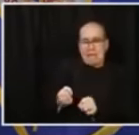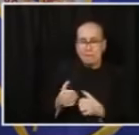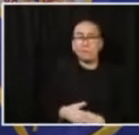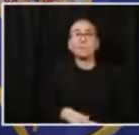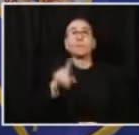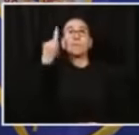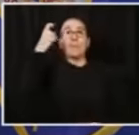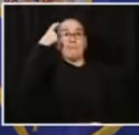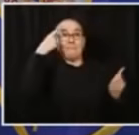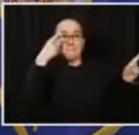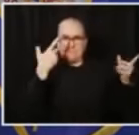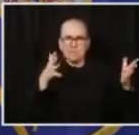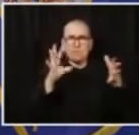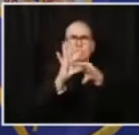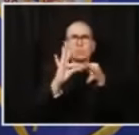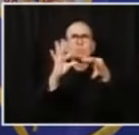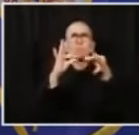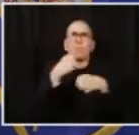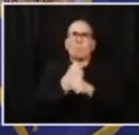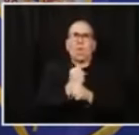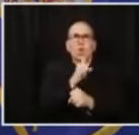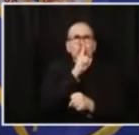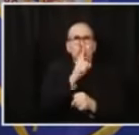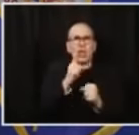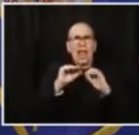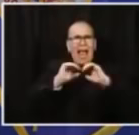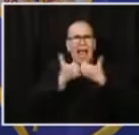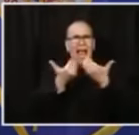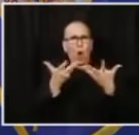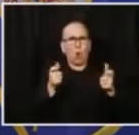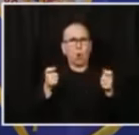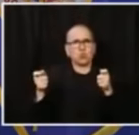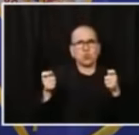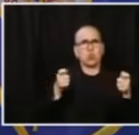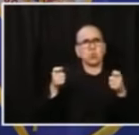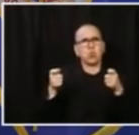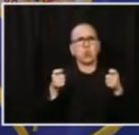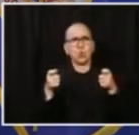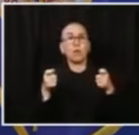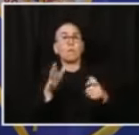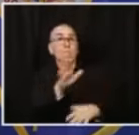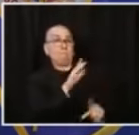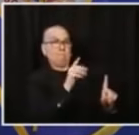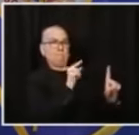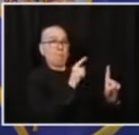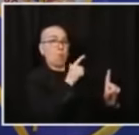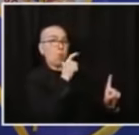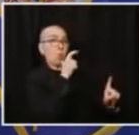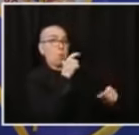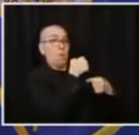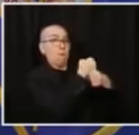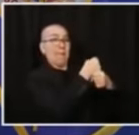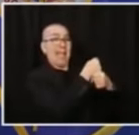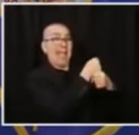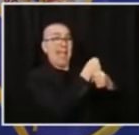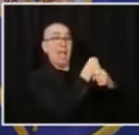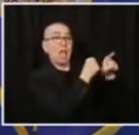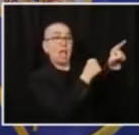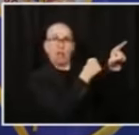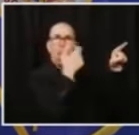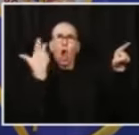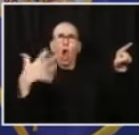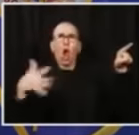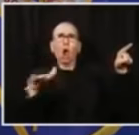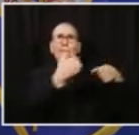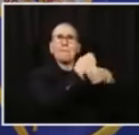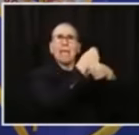sure that vaccine is available more quickly is that the manufacturers began producing vaccine before they've had approval.